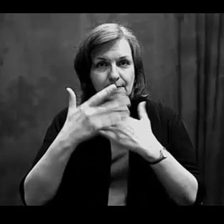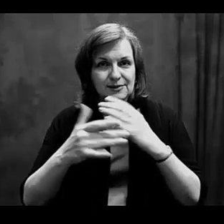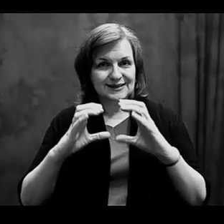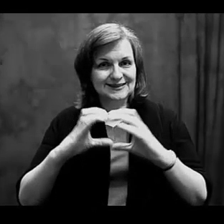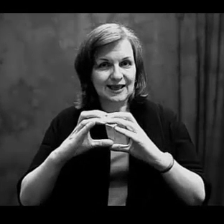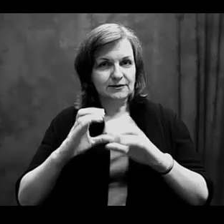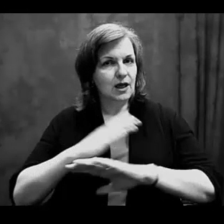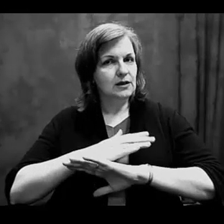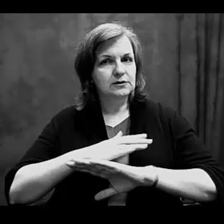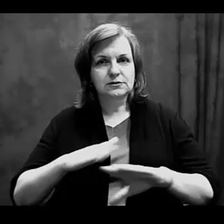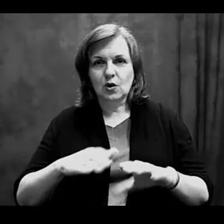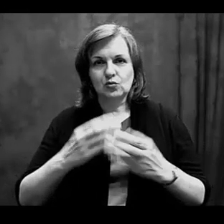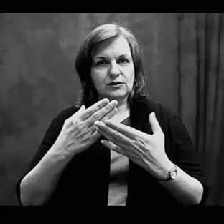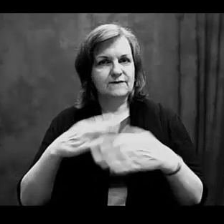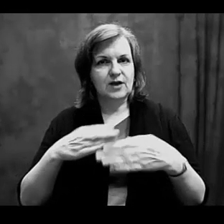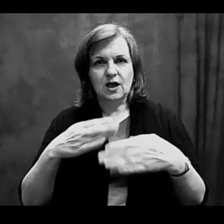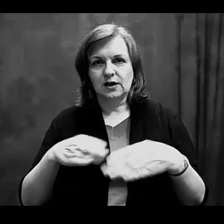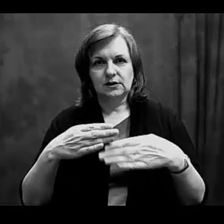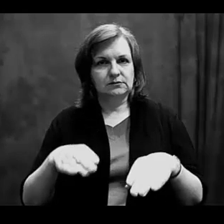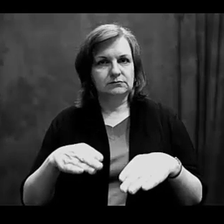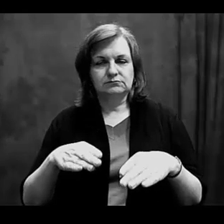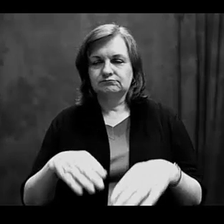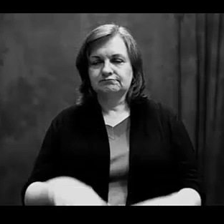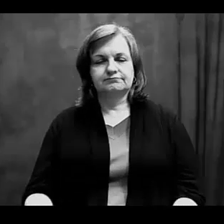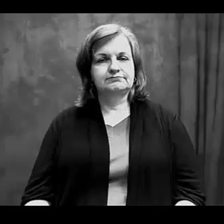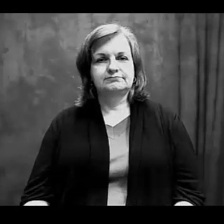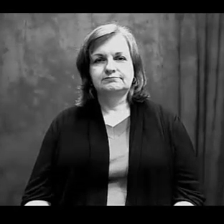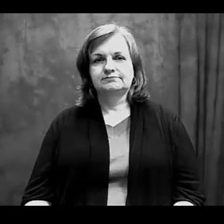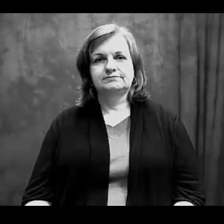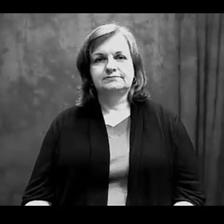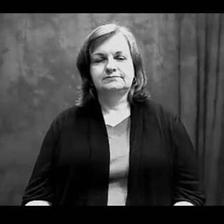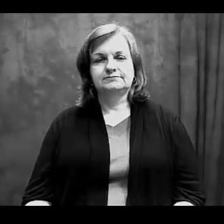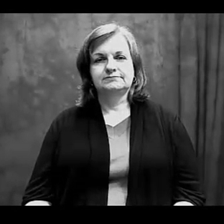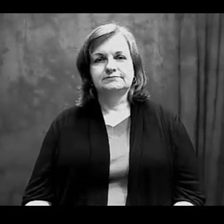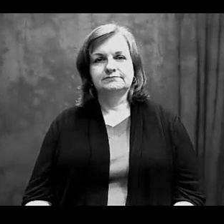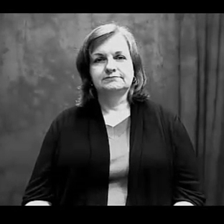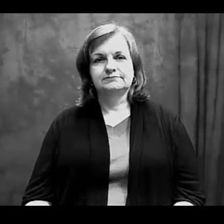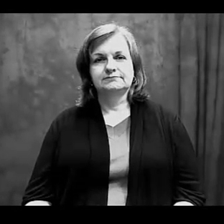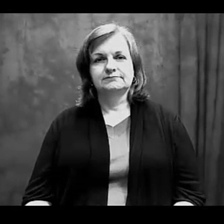And because blood cells do not divide,